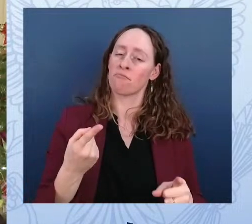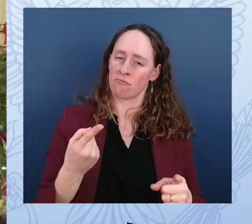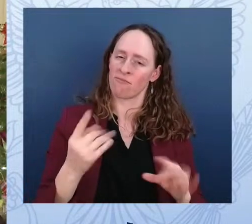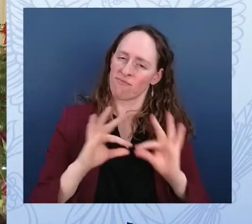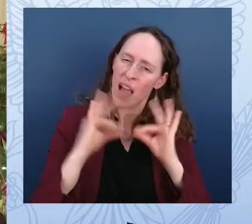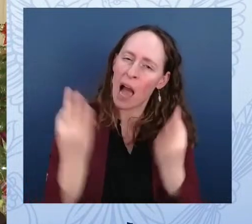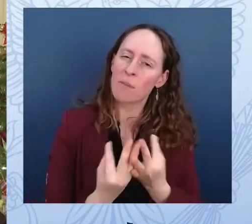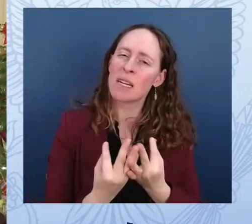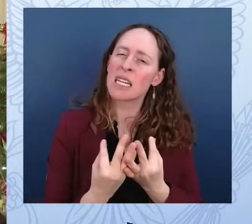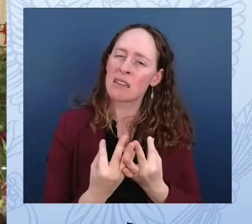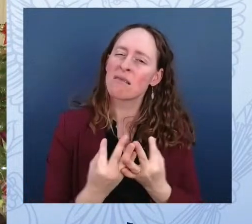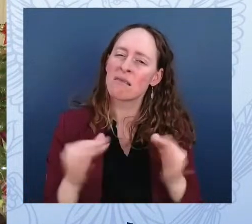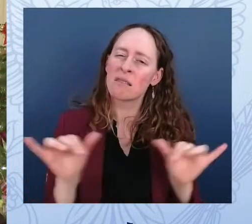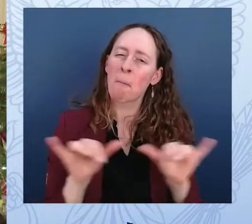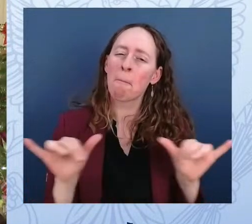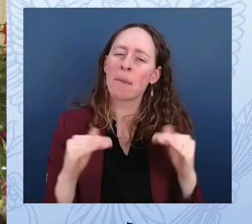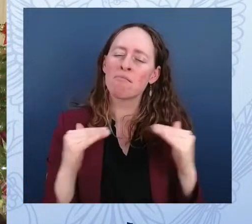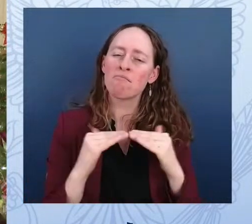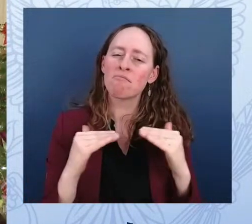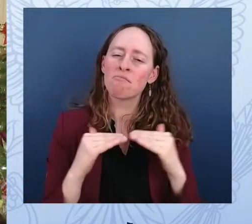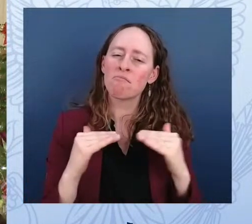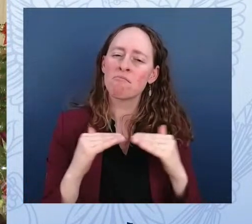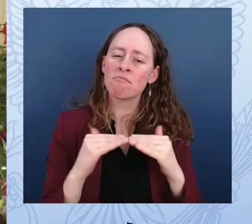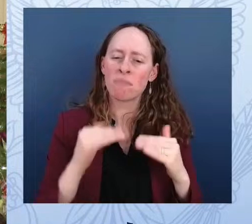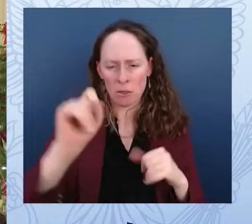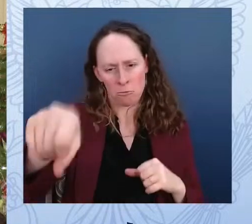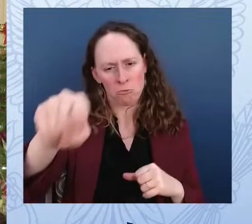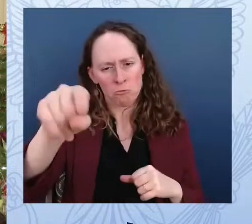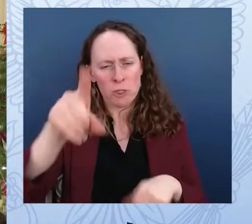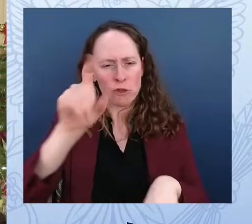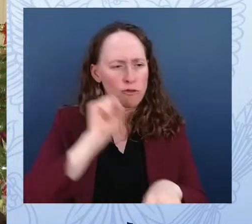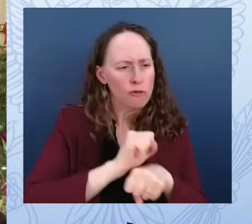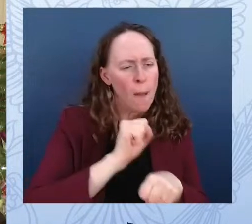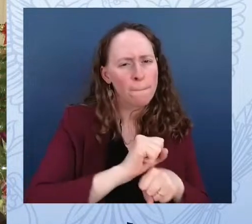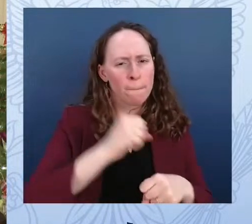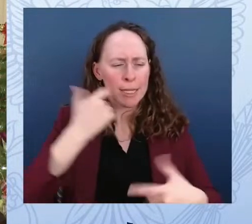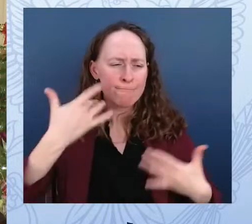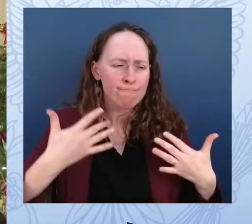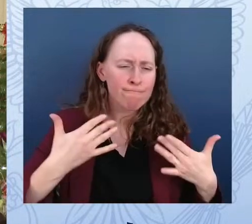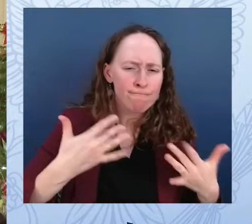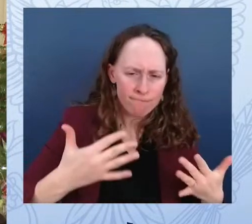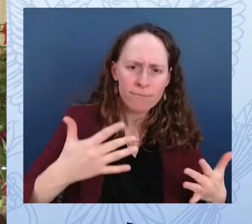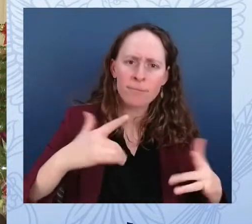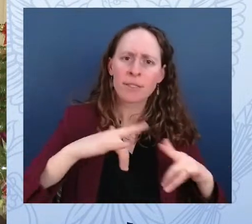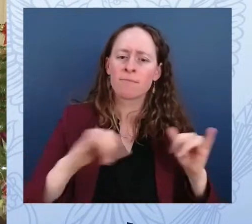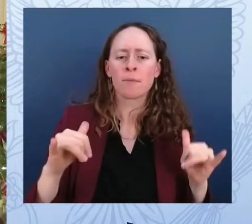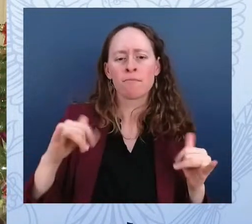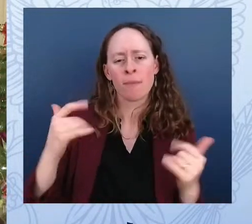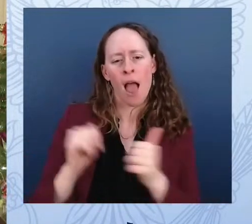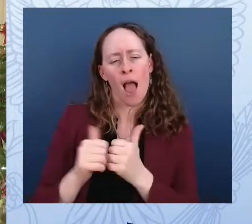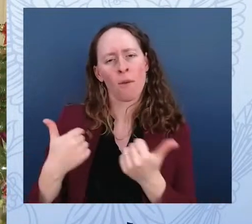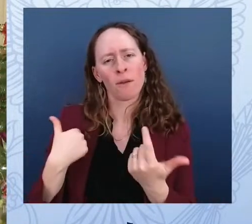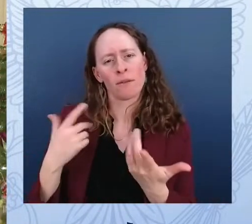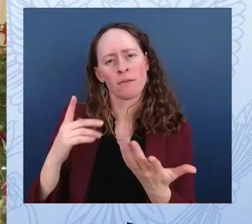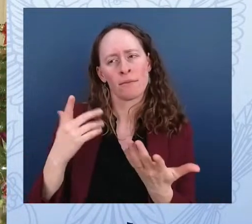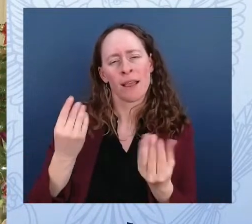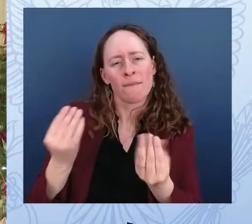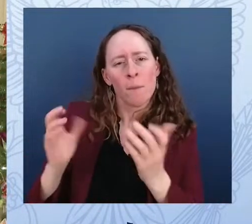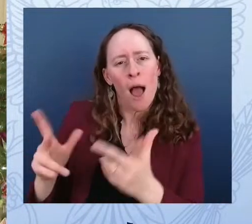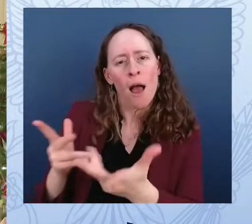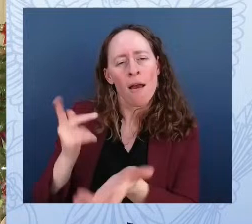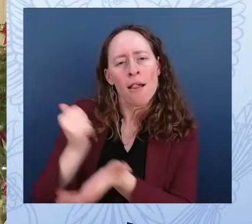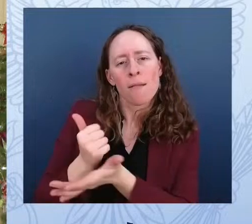civilian dreams while still giving back in a meaningful way. And for me, it's been the opportunity of